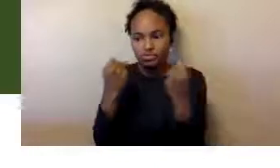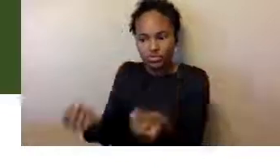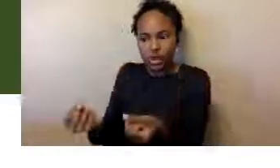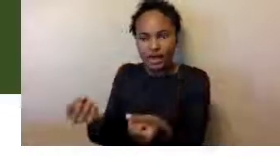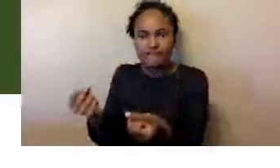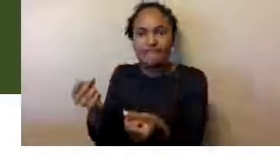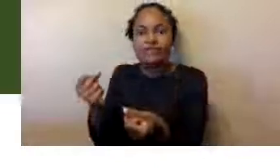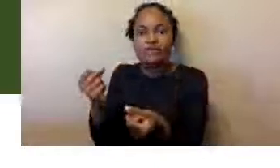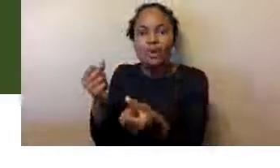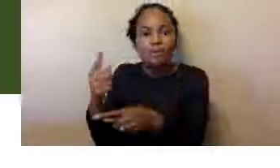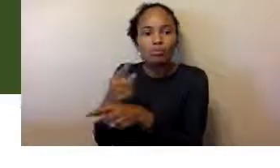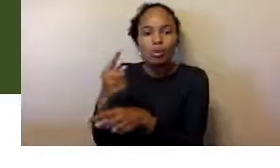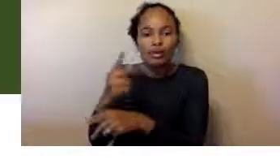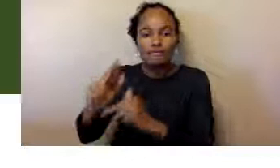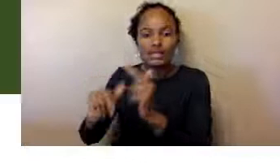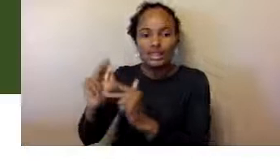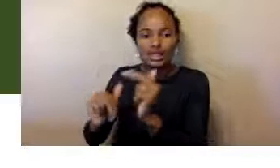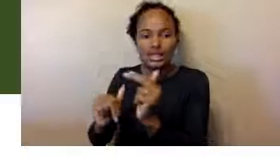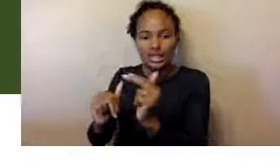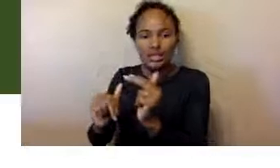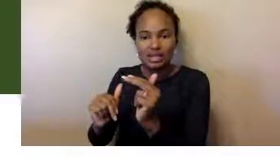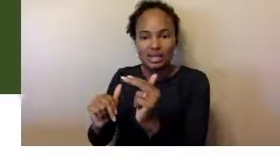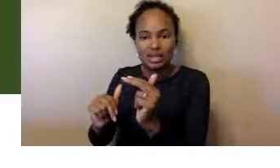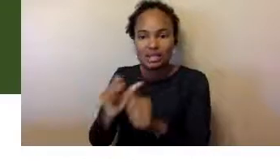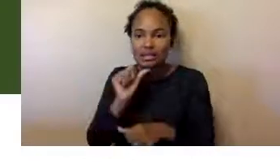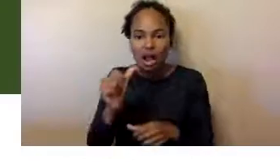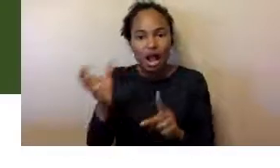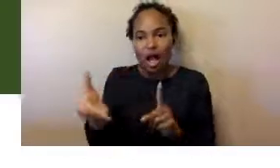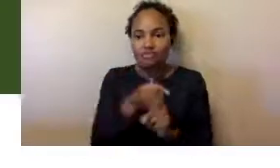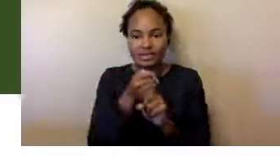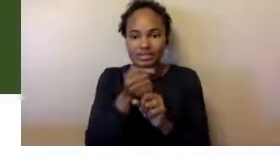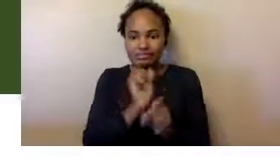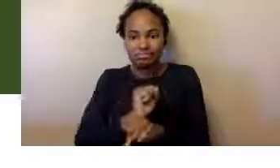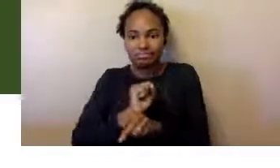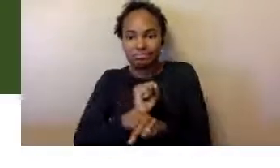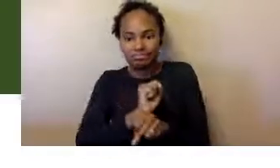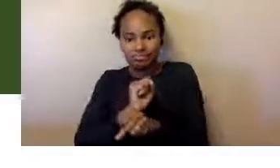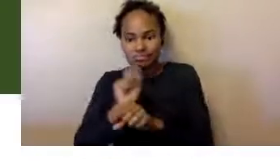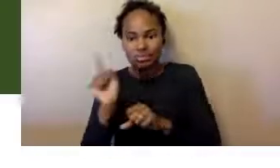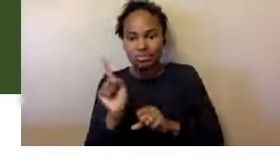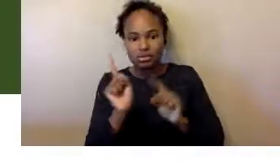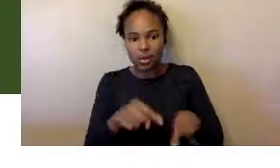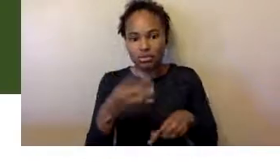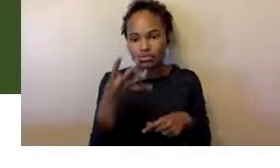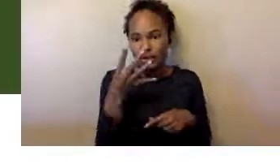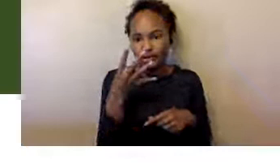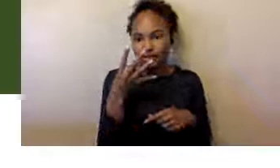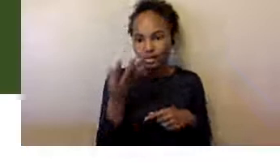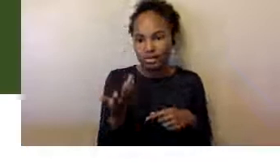with a reasonable modification instead of an arrest, which would typically be done with someone who's